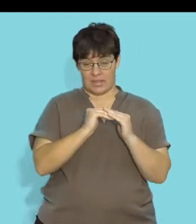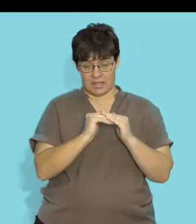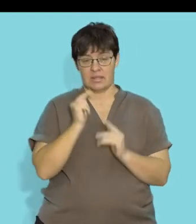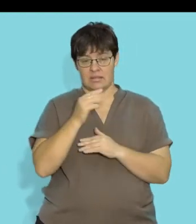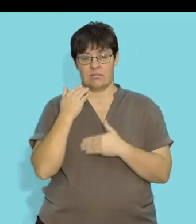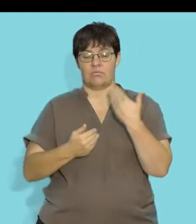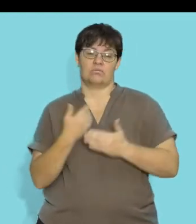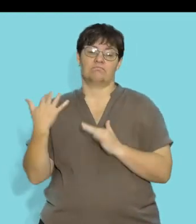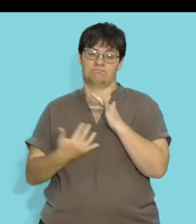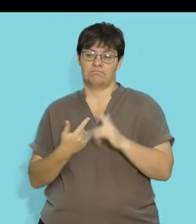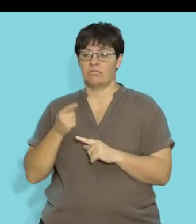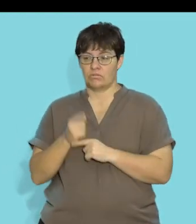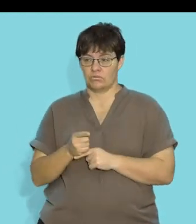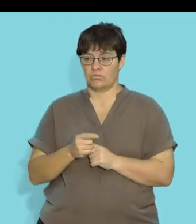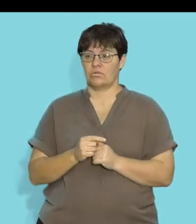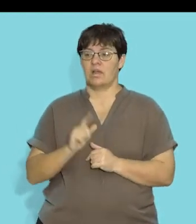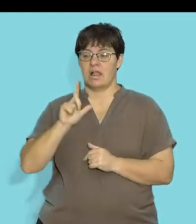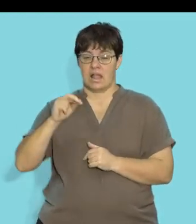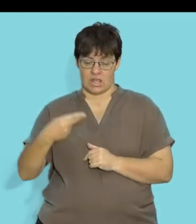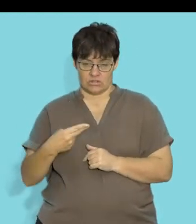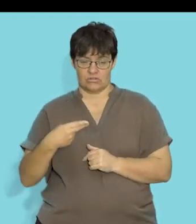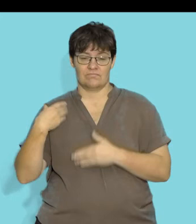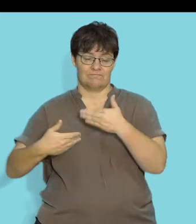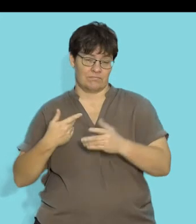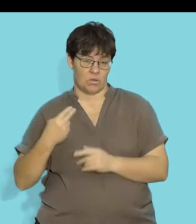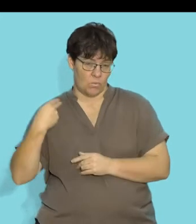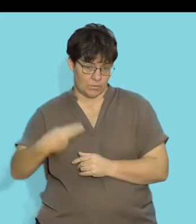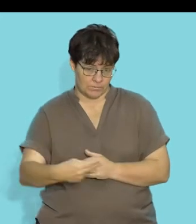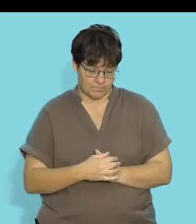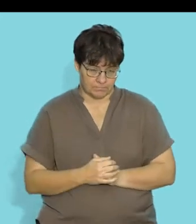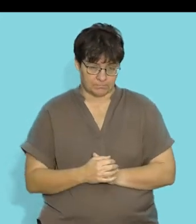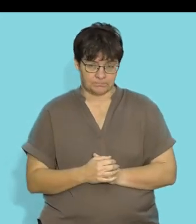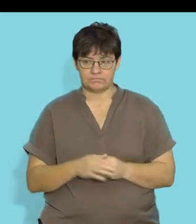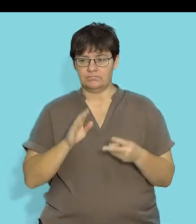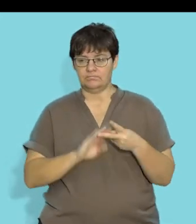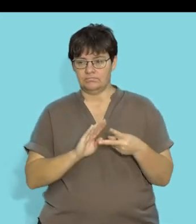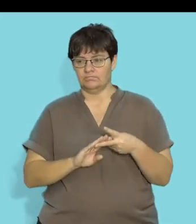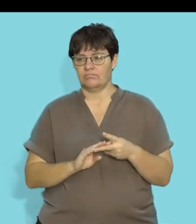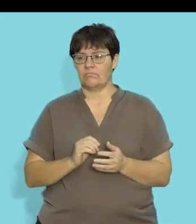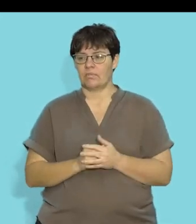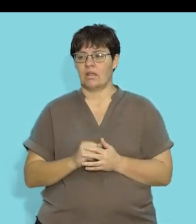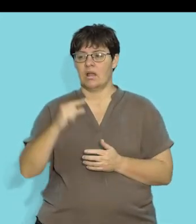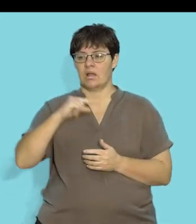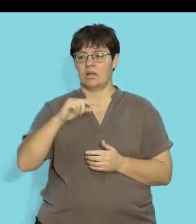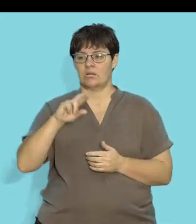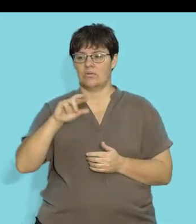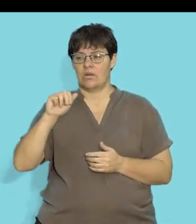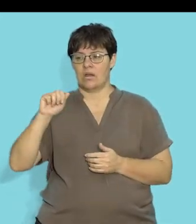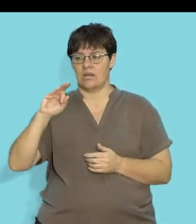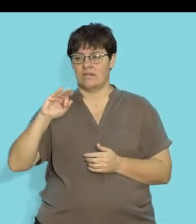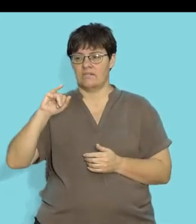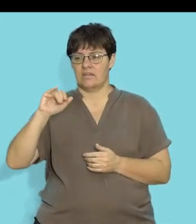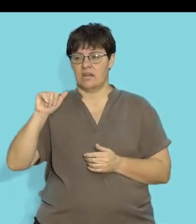that process is stimulated by the hormone LH. The next question, the remainder of the Graafian